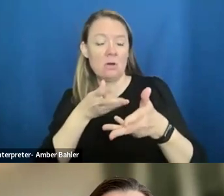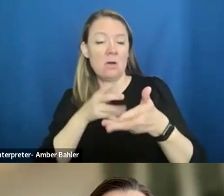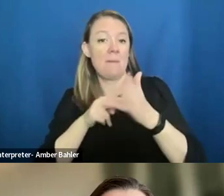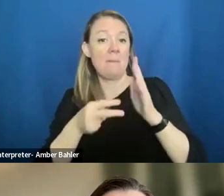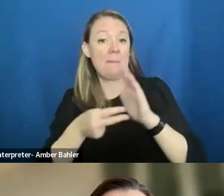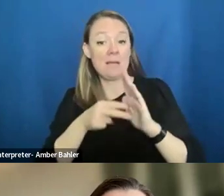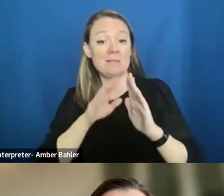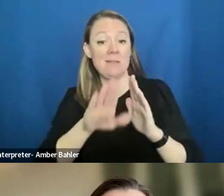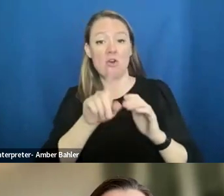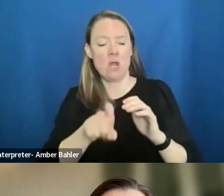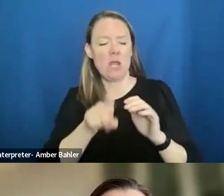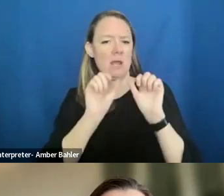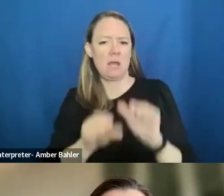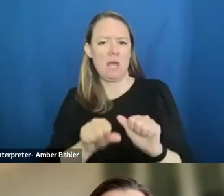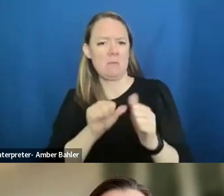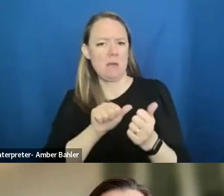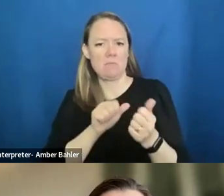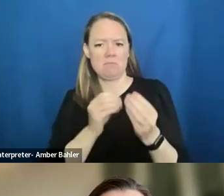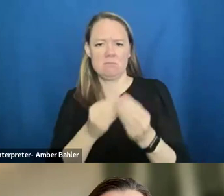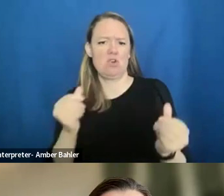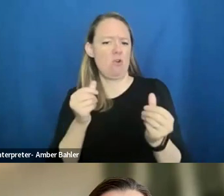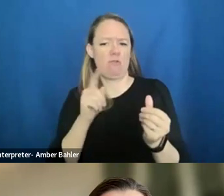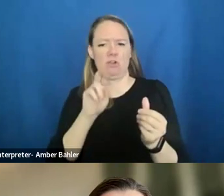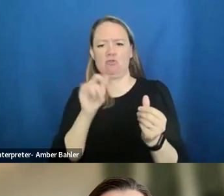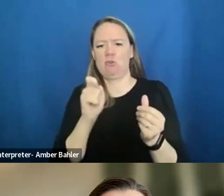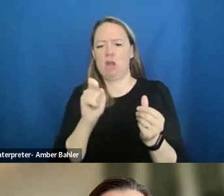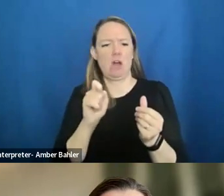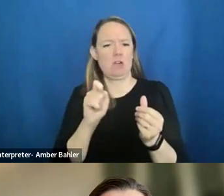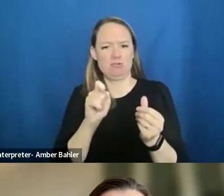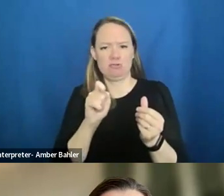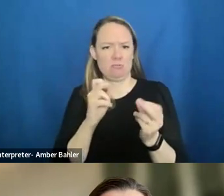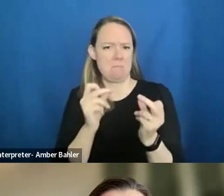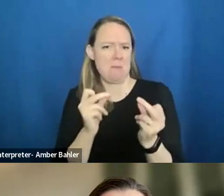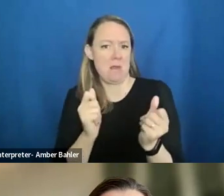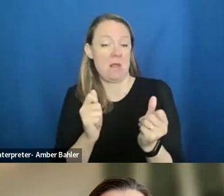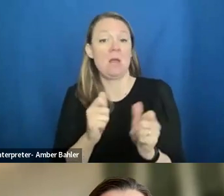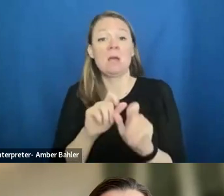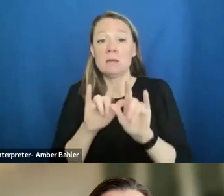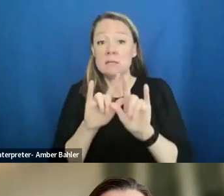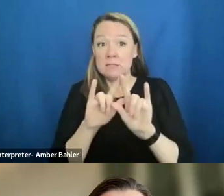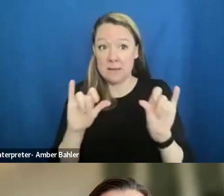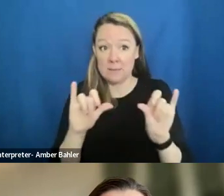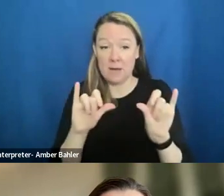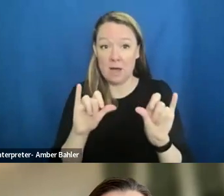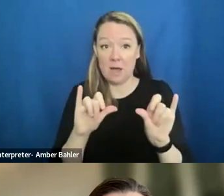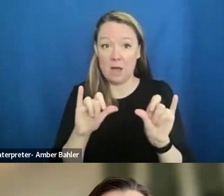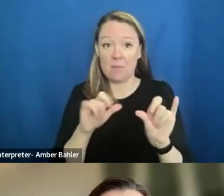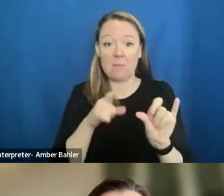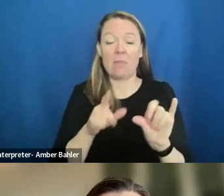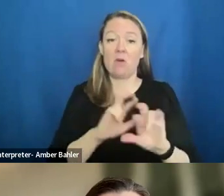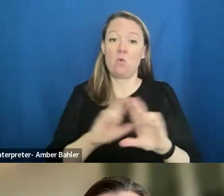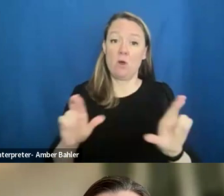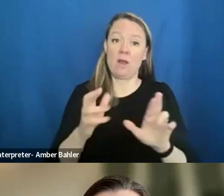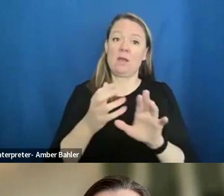triage manner, but also ready to do, to receive medicated treatment